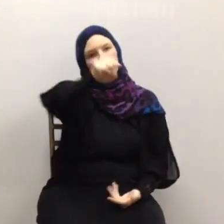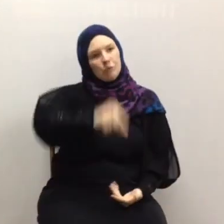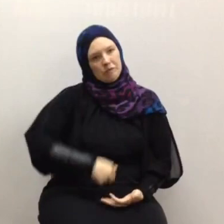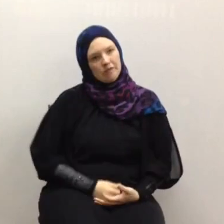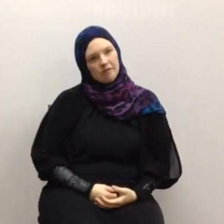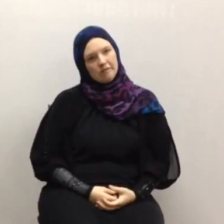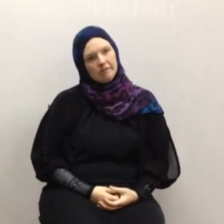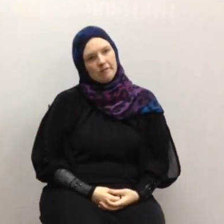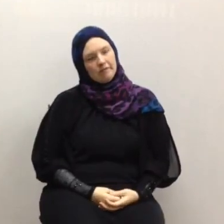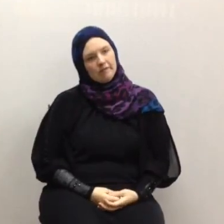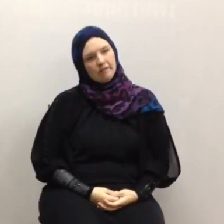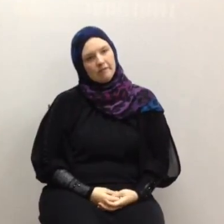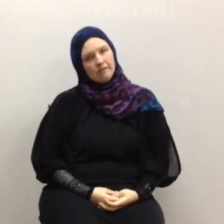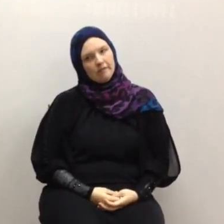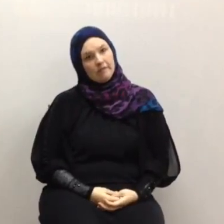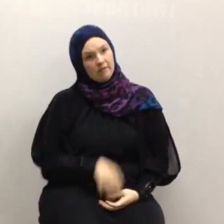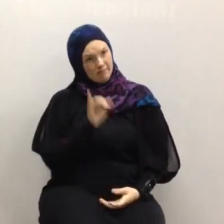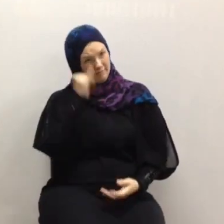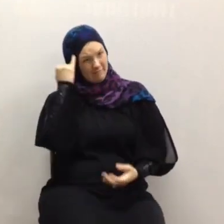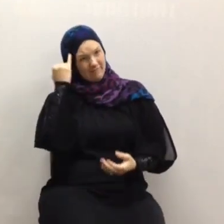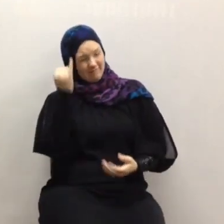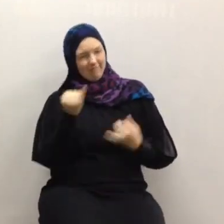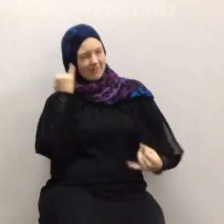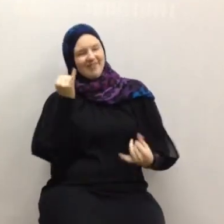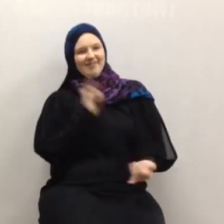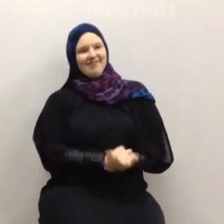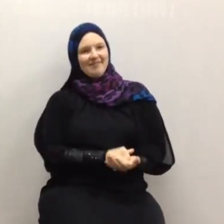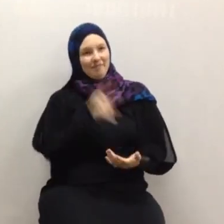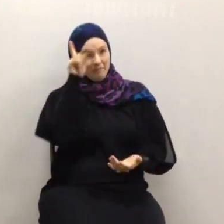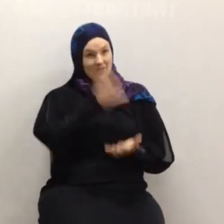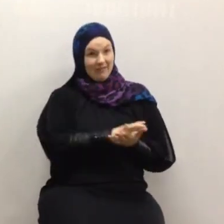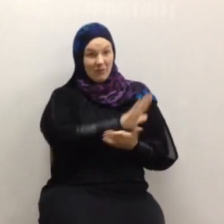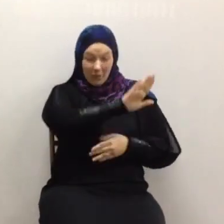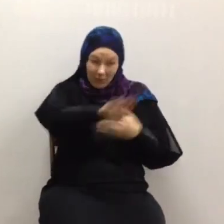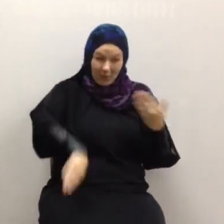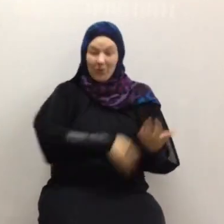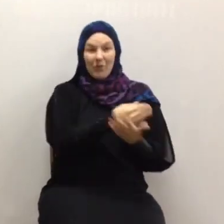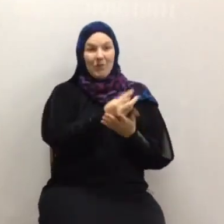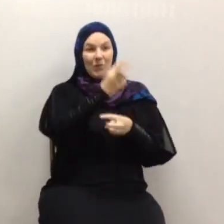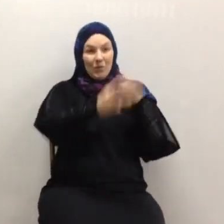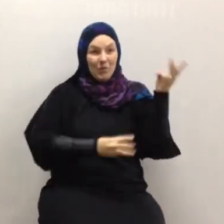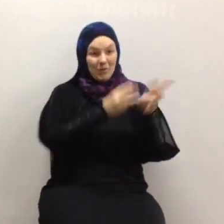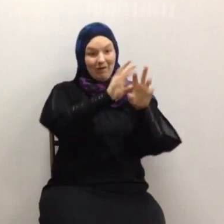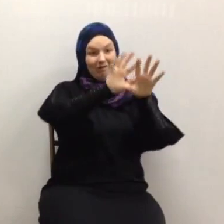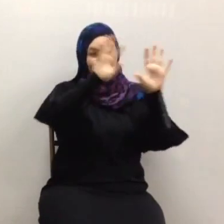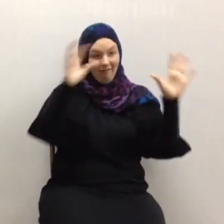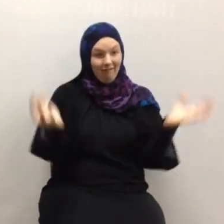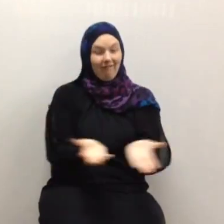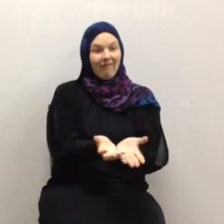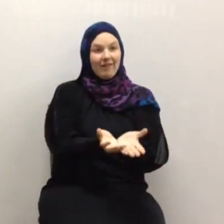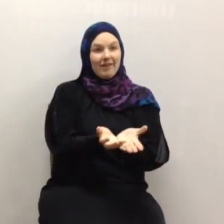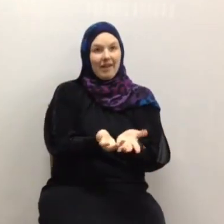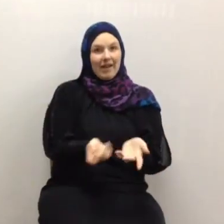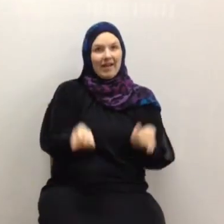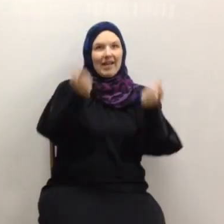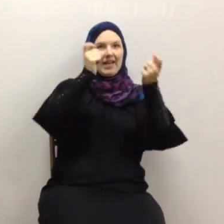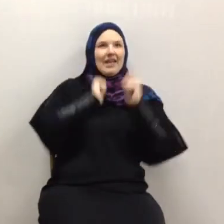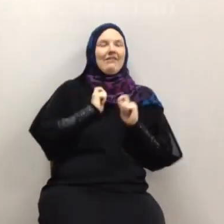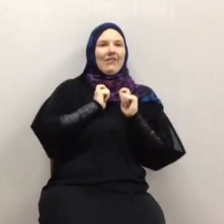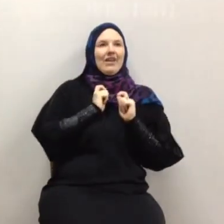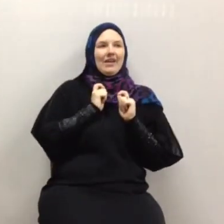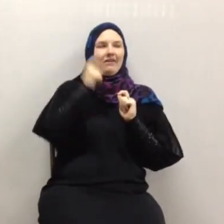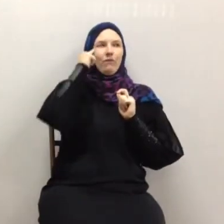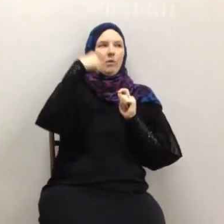Can you believe that this whole creation is subjected to your utility? Use